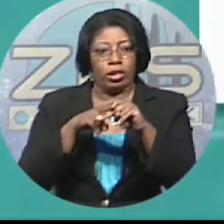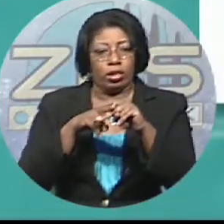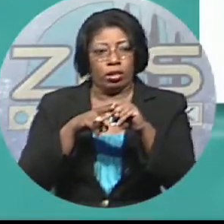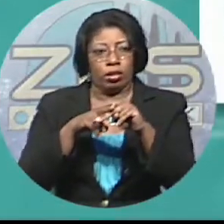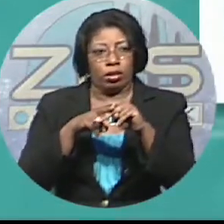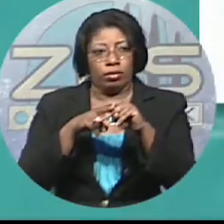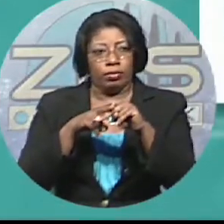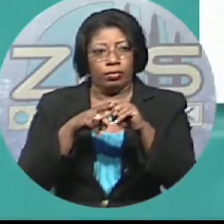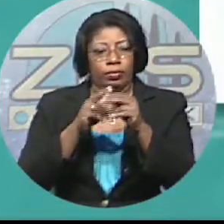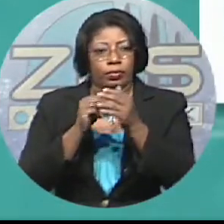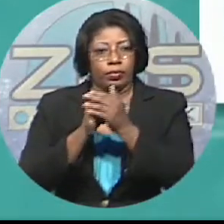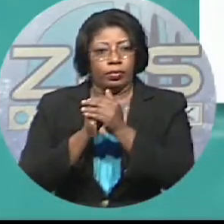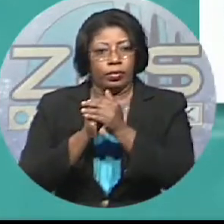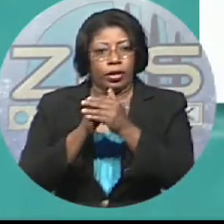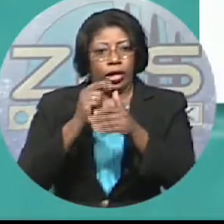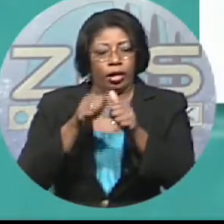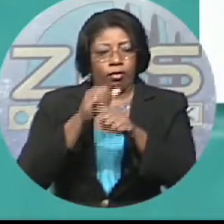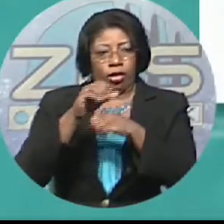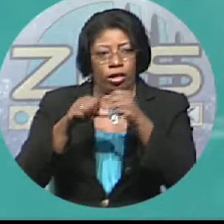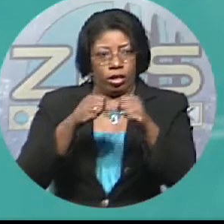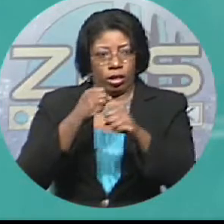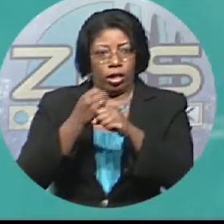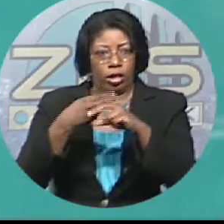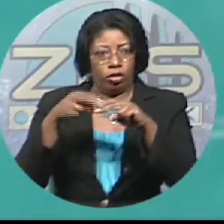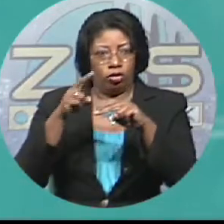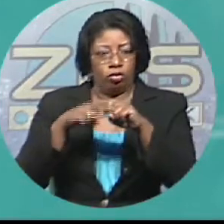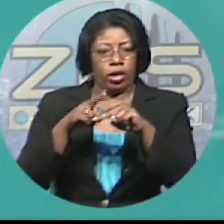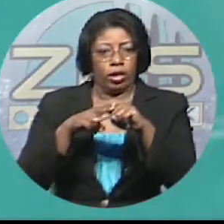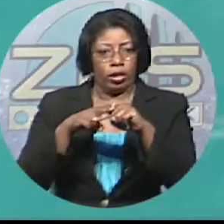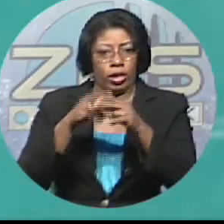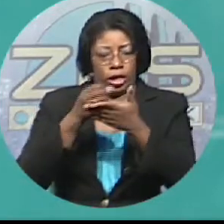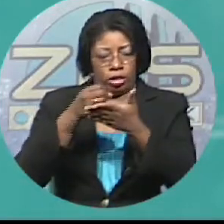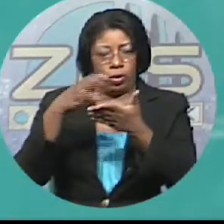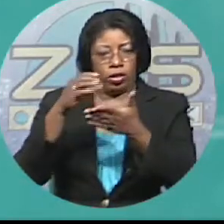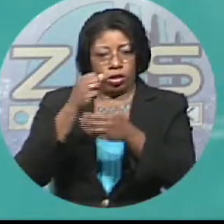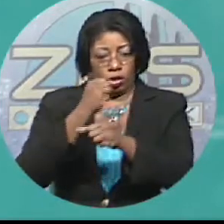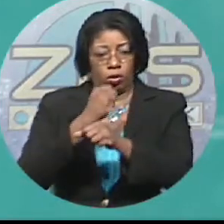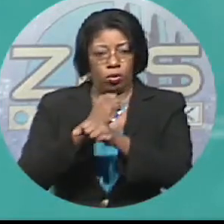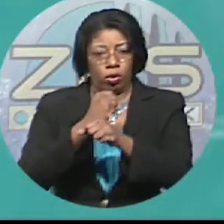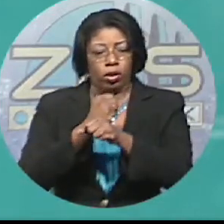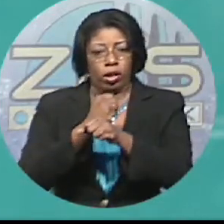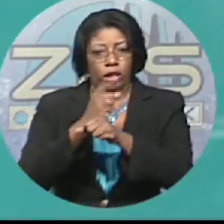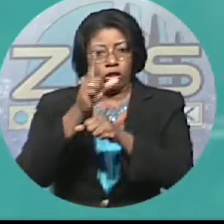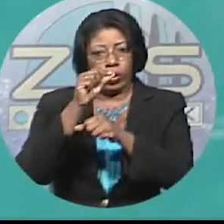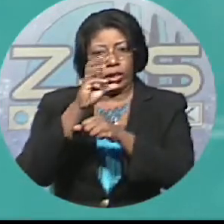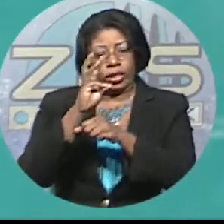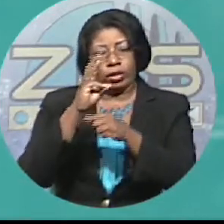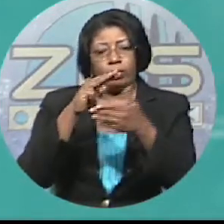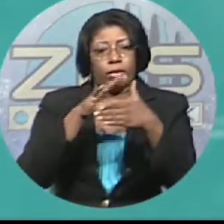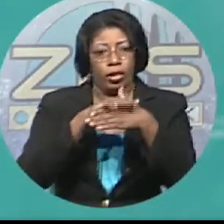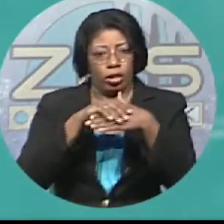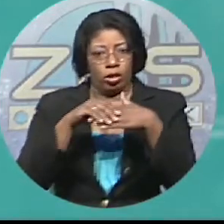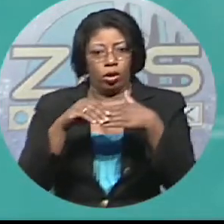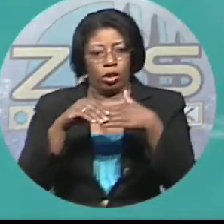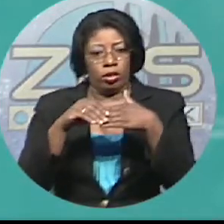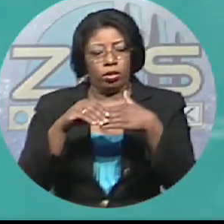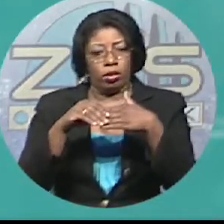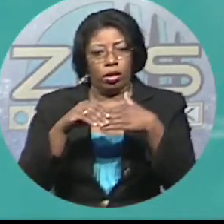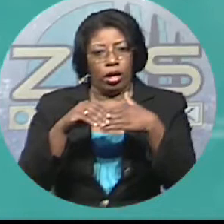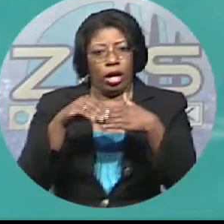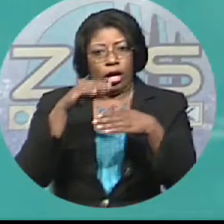$7.3 million year-over-year increase. Operating expenses of $24.6 million resulted in income